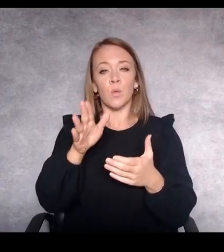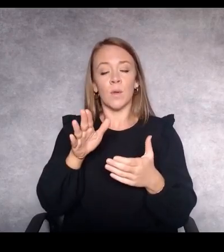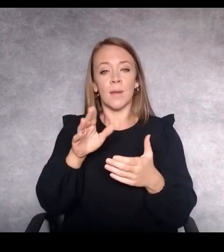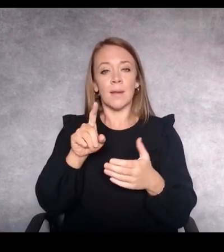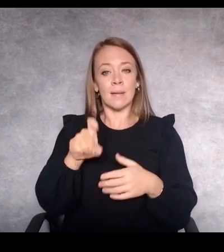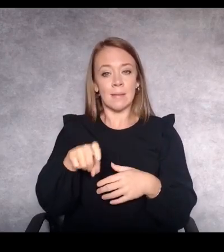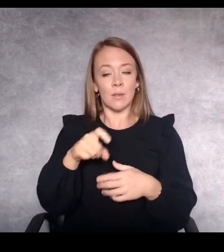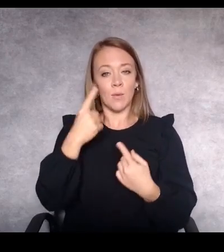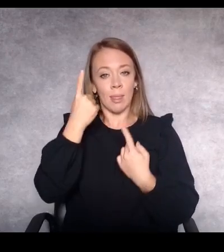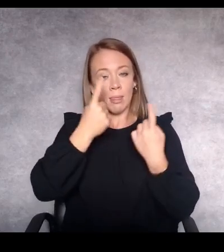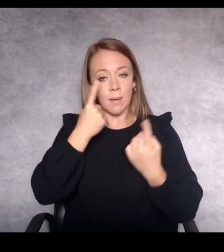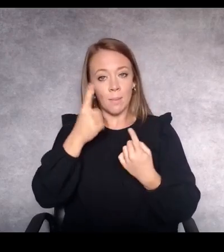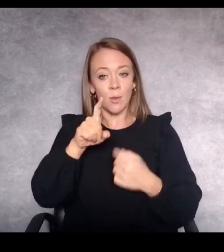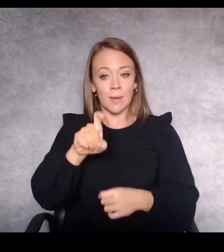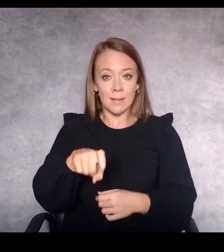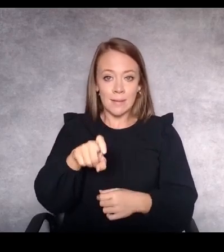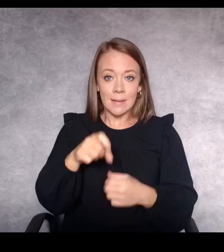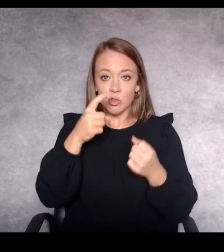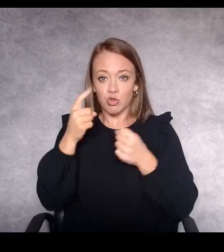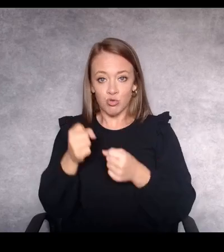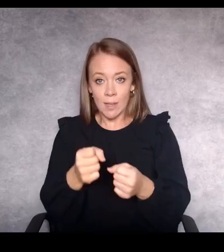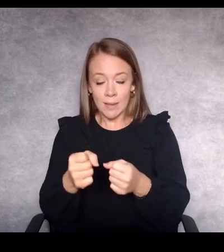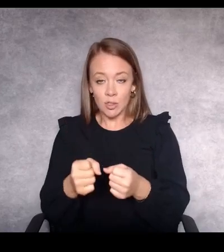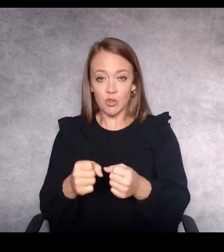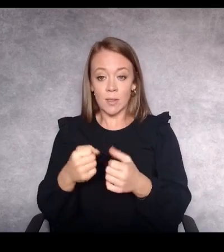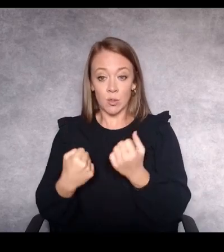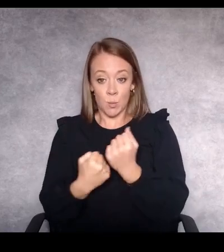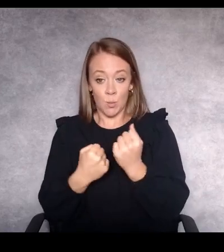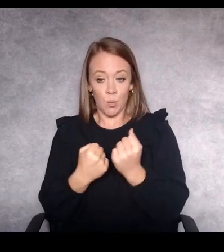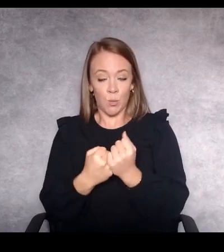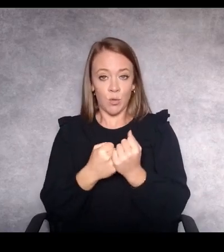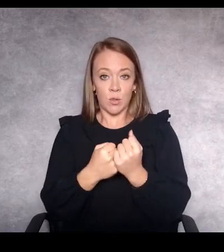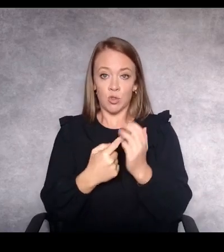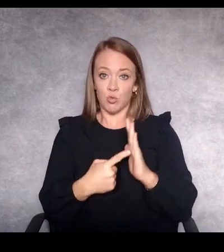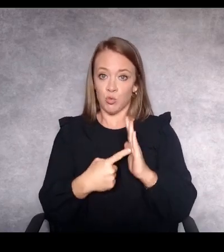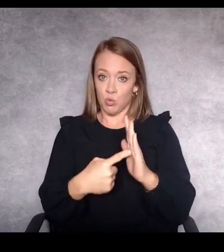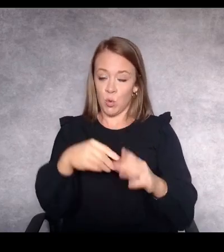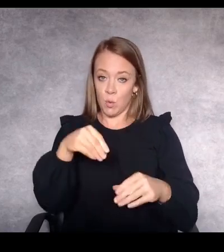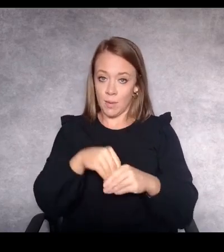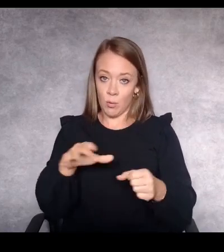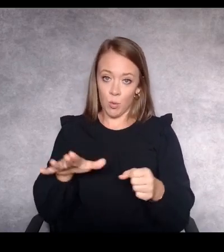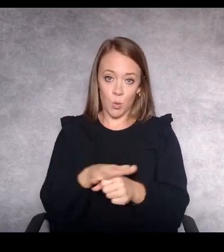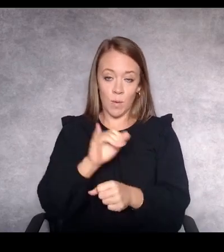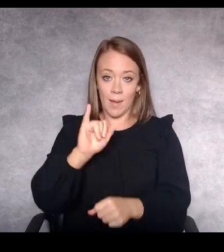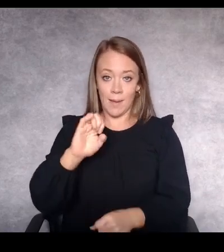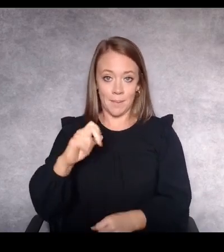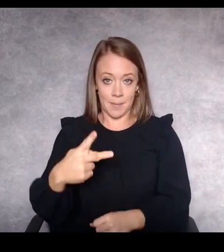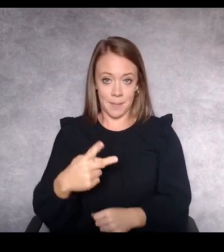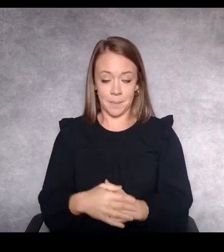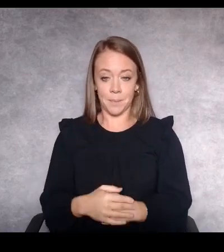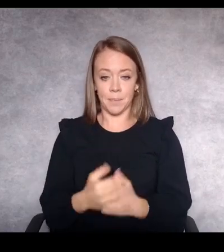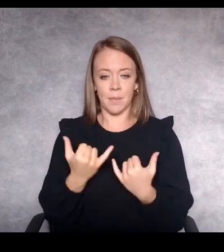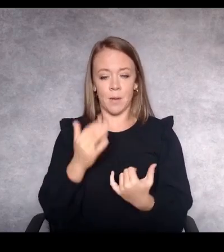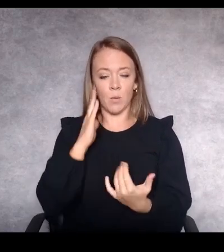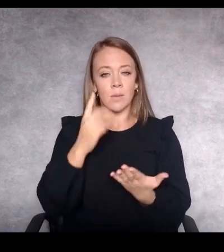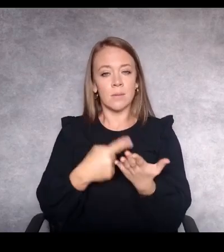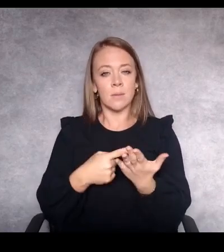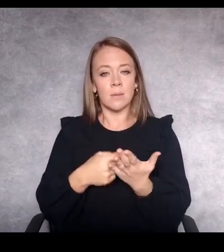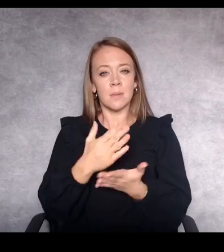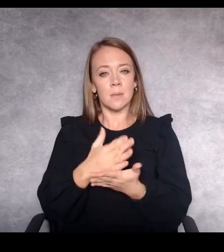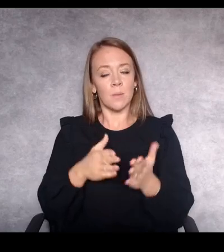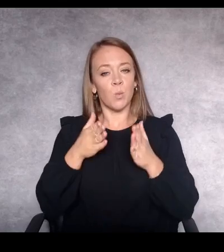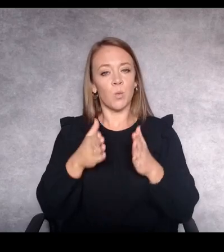the needs, strategies, and supports are connected throughout the IEP. Let's discuss some of the